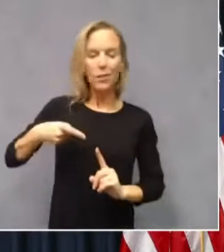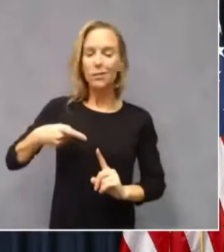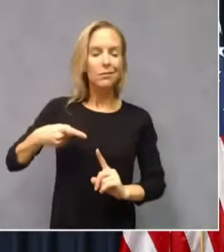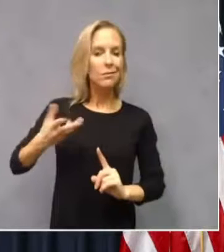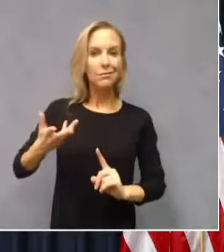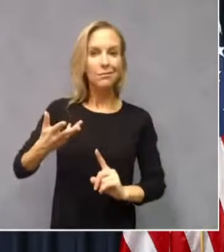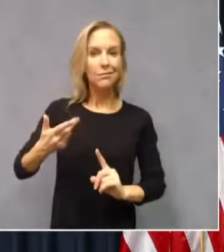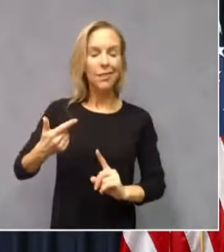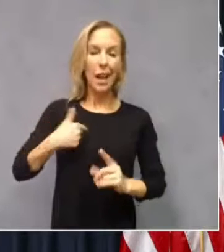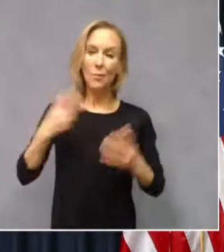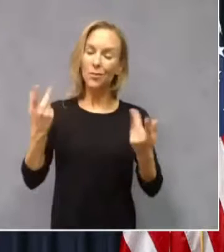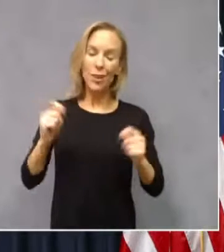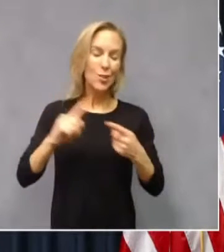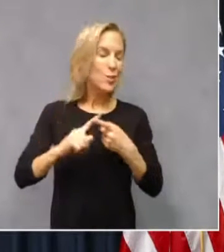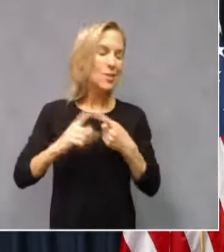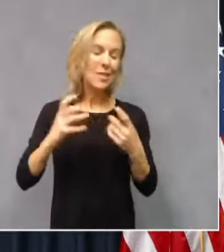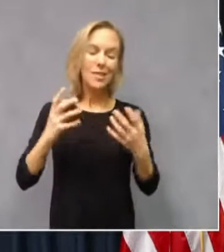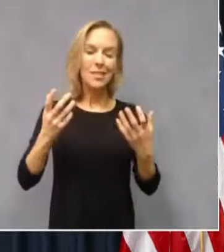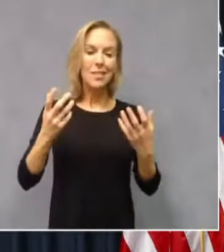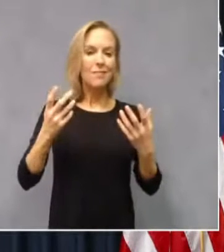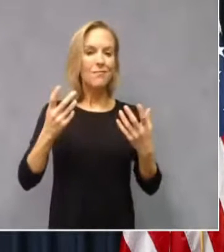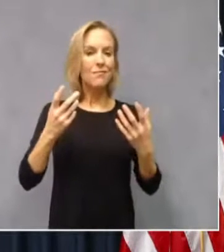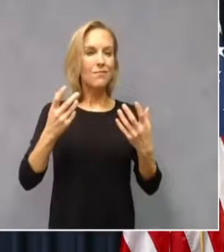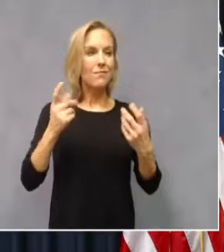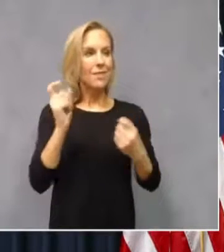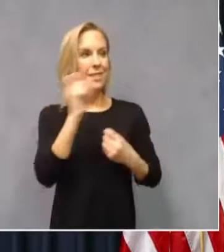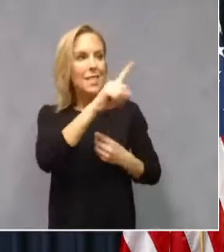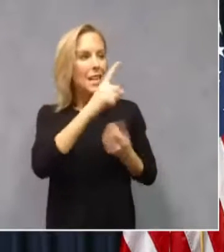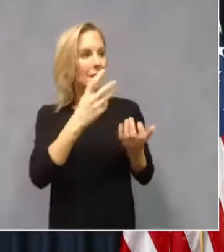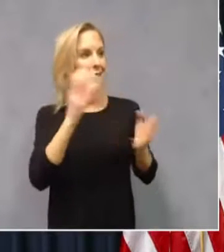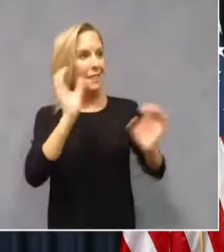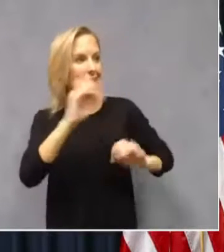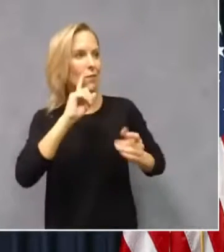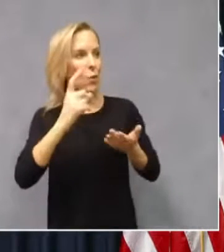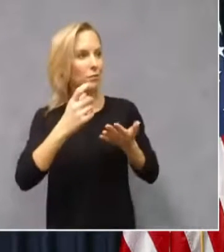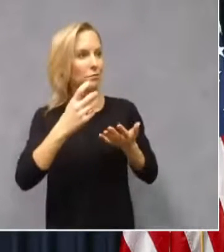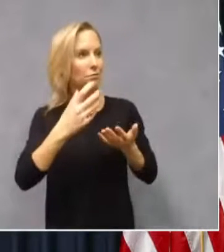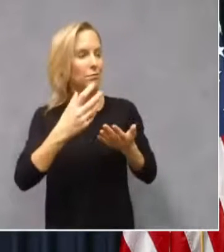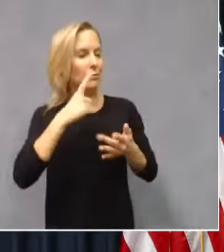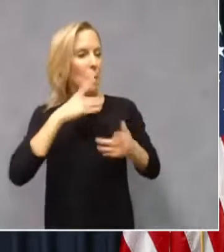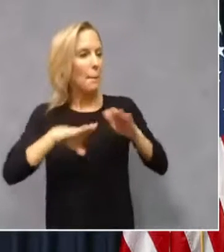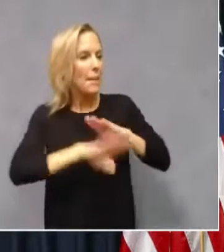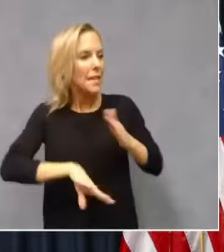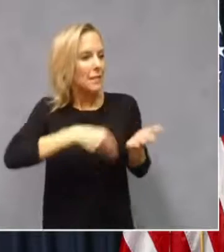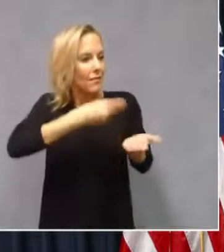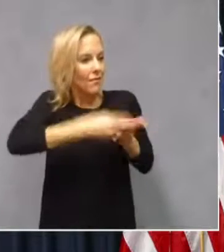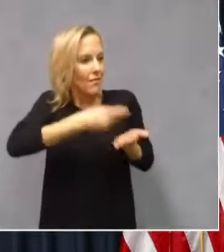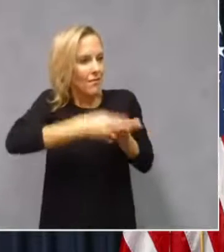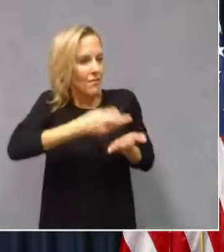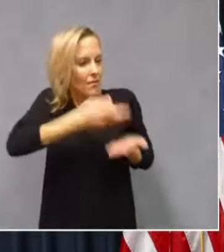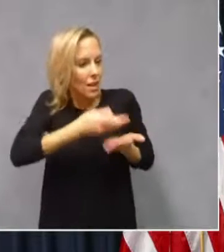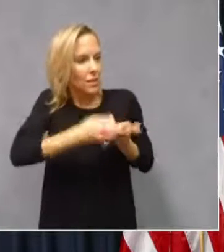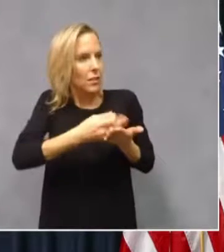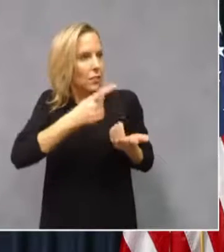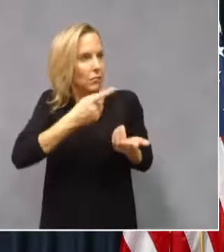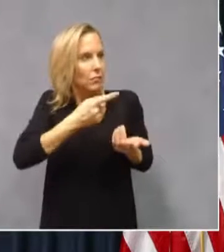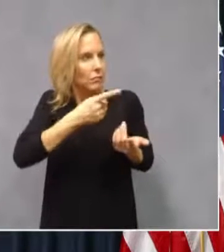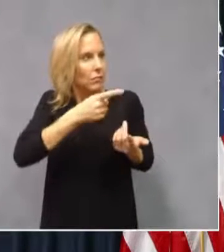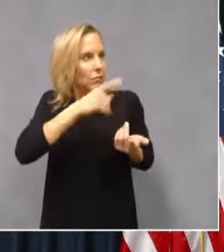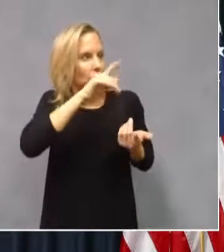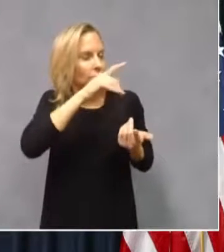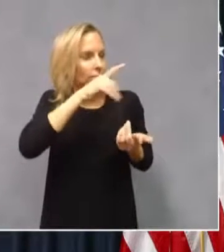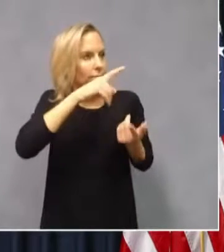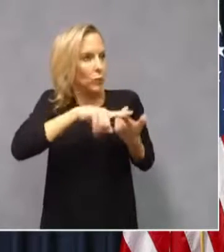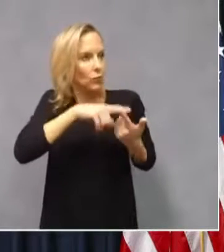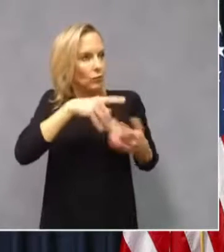seeking, is just give us the basic dollars to cover what it takes to continue to contain